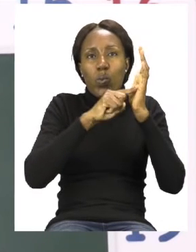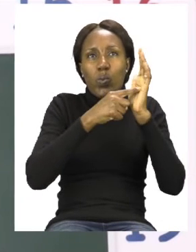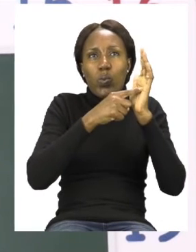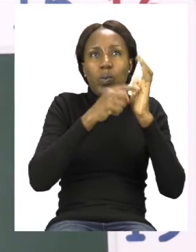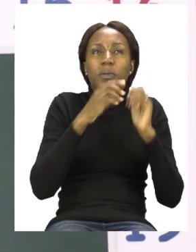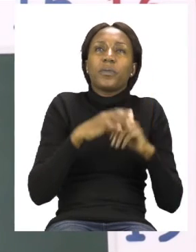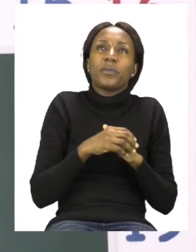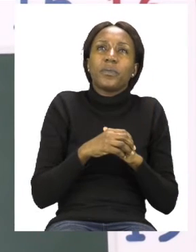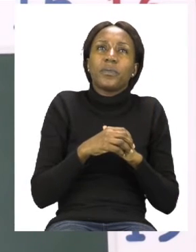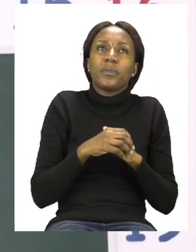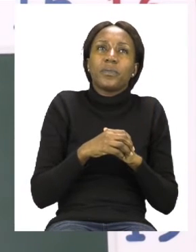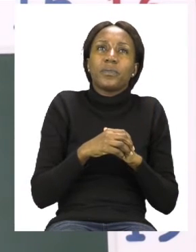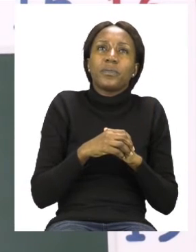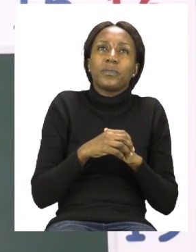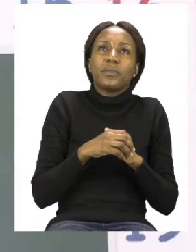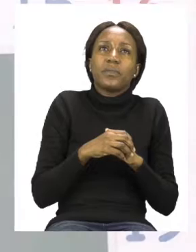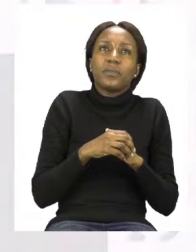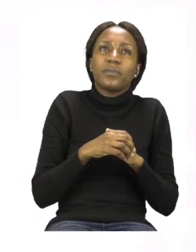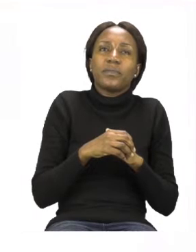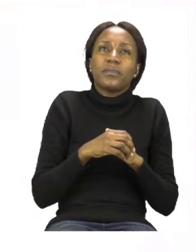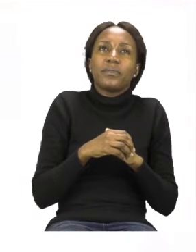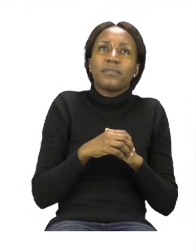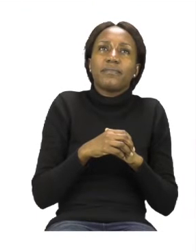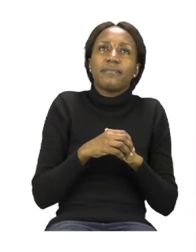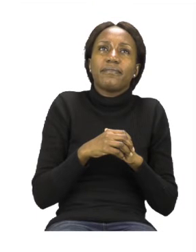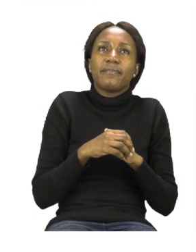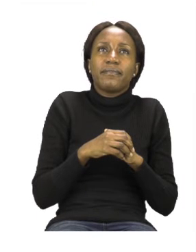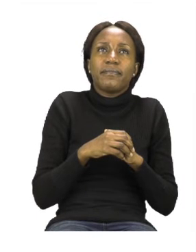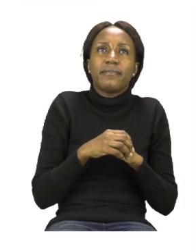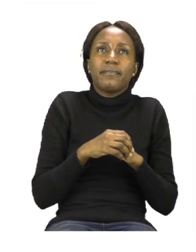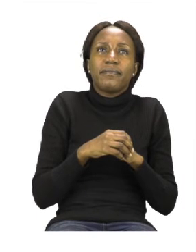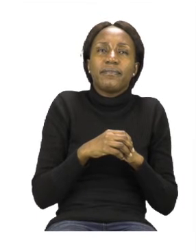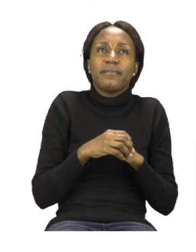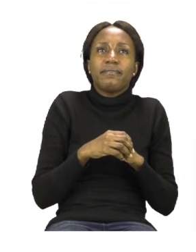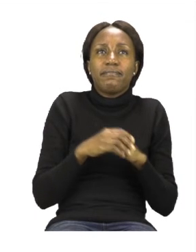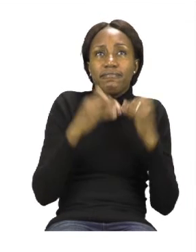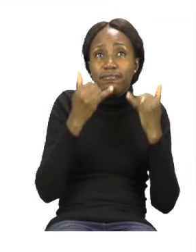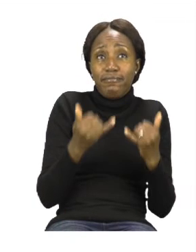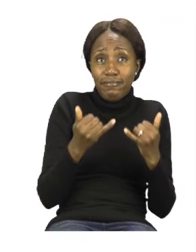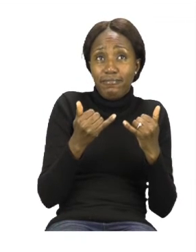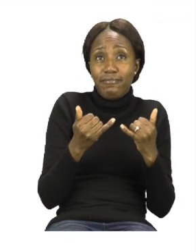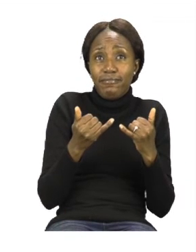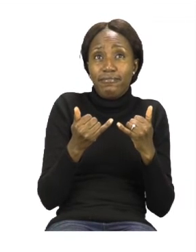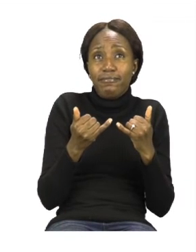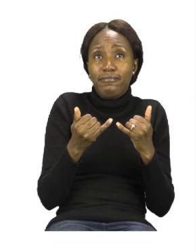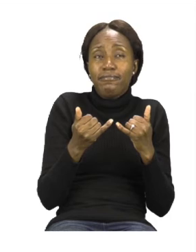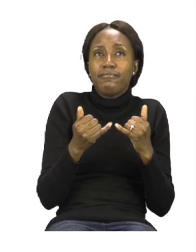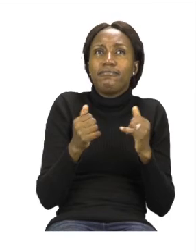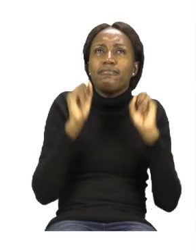look back into our exercise to see what else we have to do. Now the bottom part of our exercise is asking us to